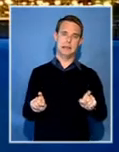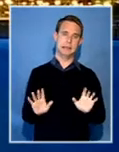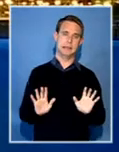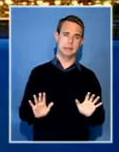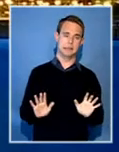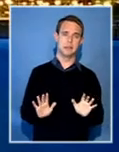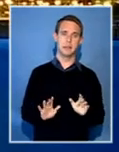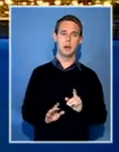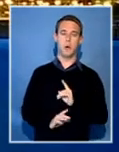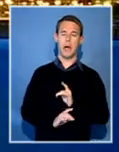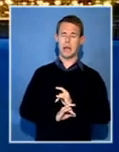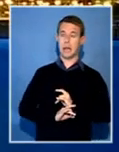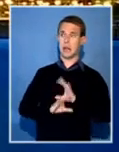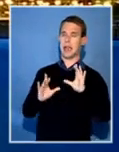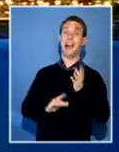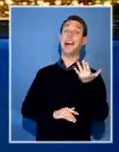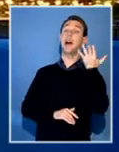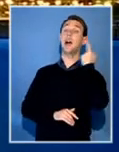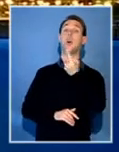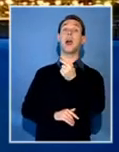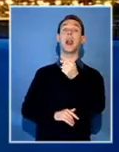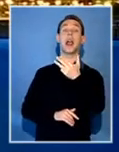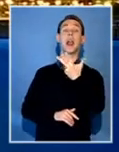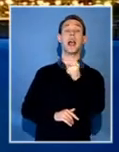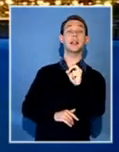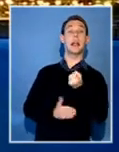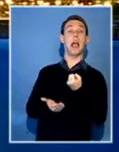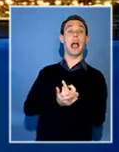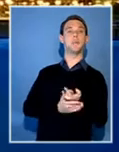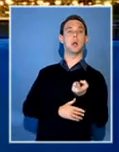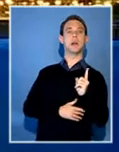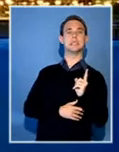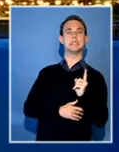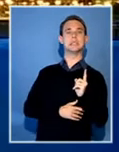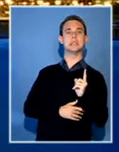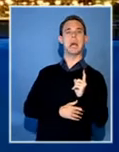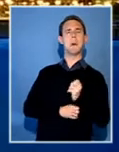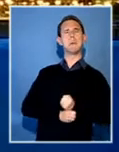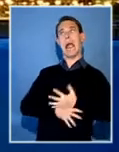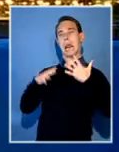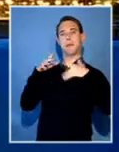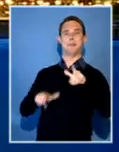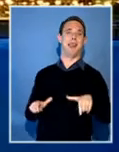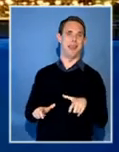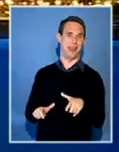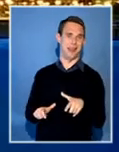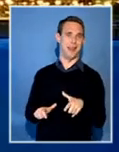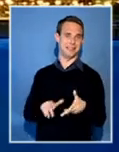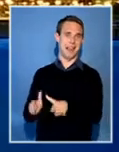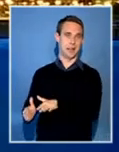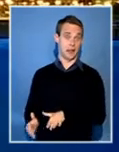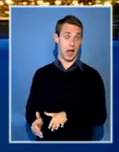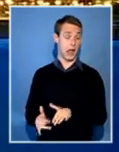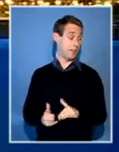killings, from those of the 80s, was that in the 80s it was mass killing. But in the last 3 years, we have seen a